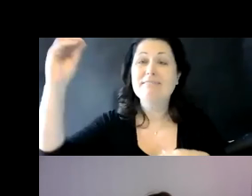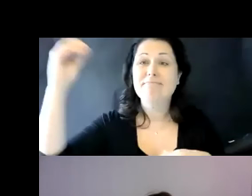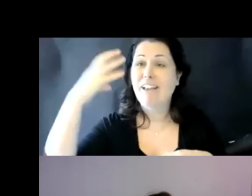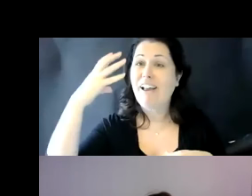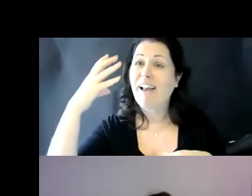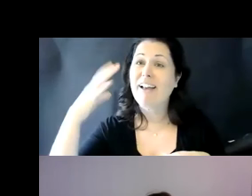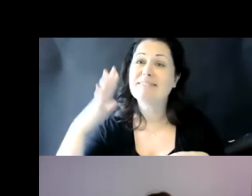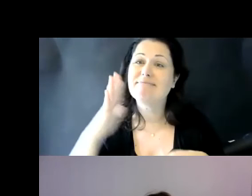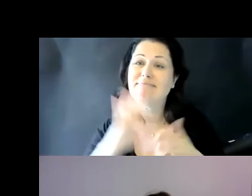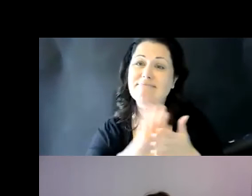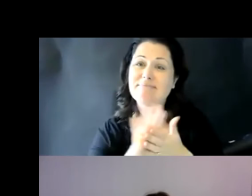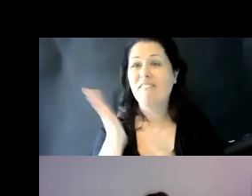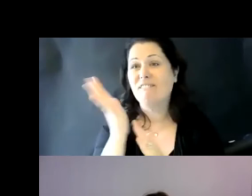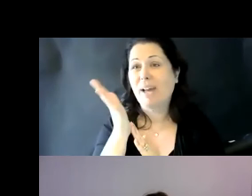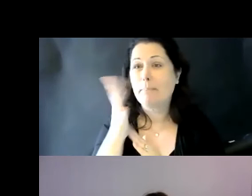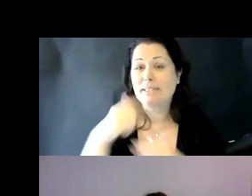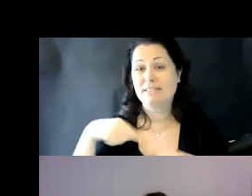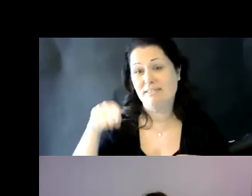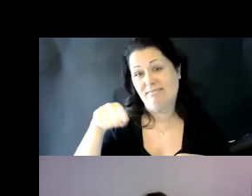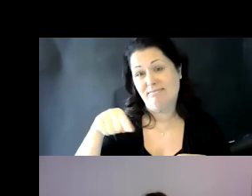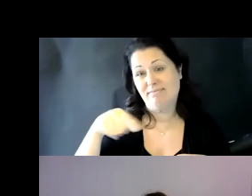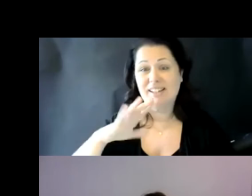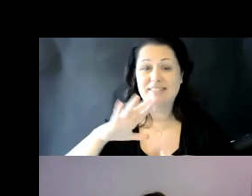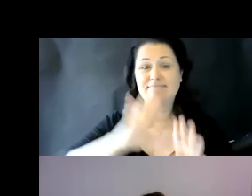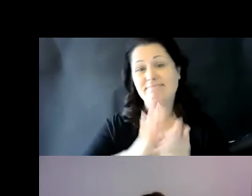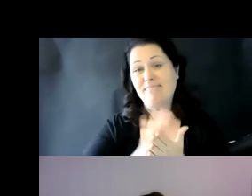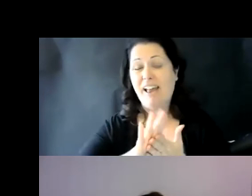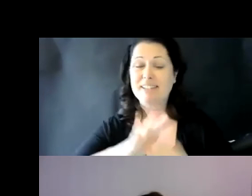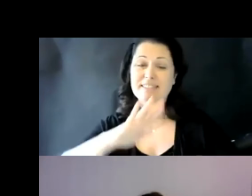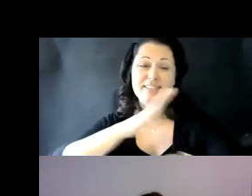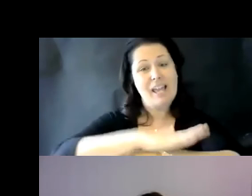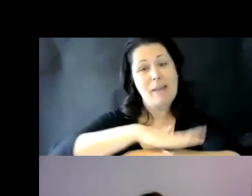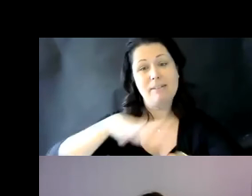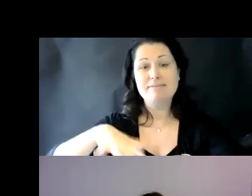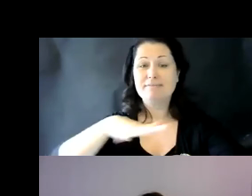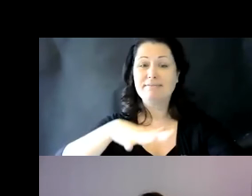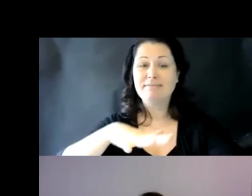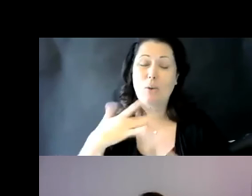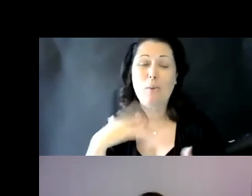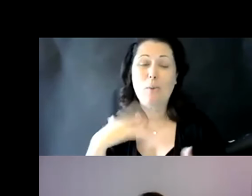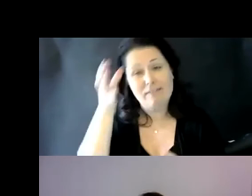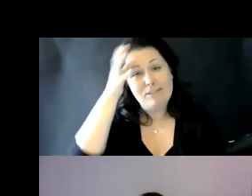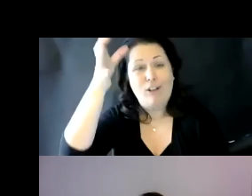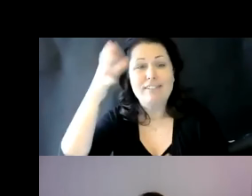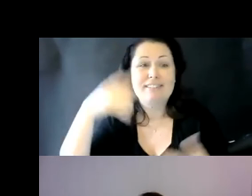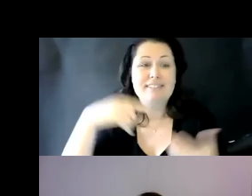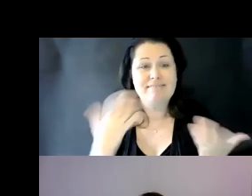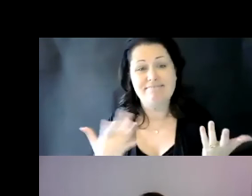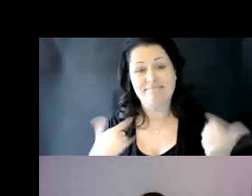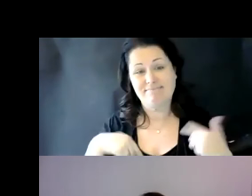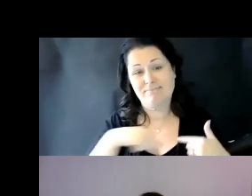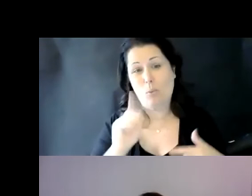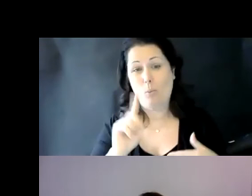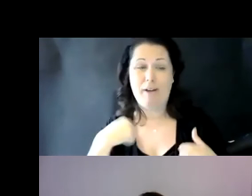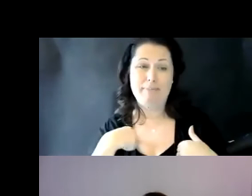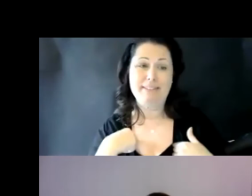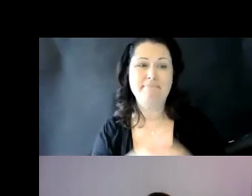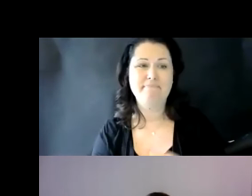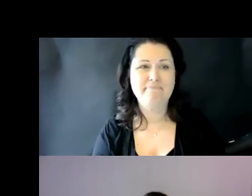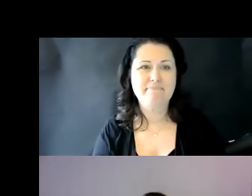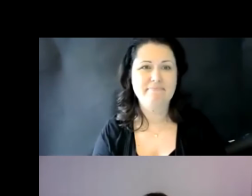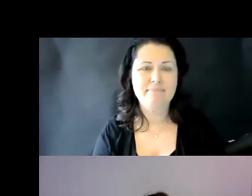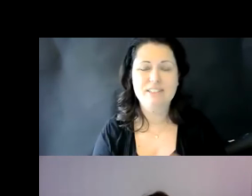that's just about 5 minutes away from where I'm speaking to you. So now you can have some context of where I am. Every